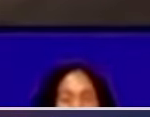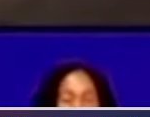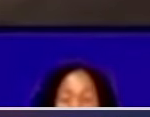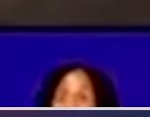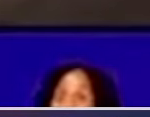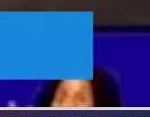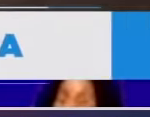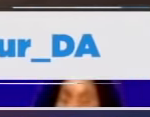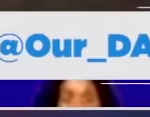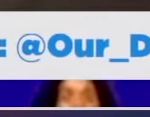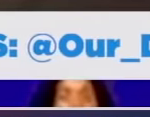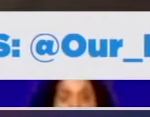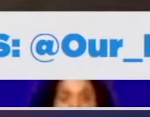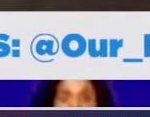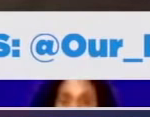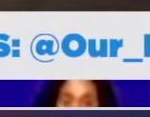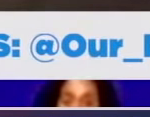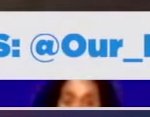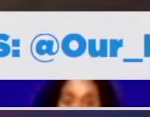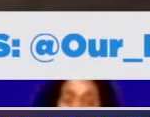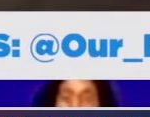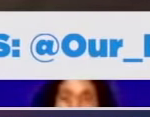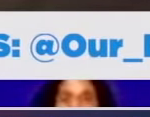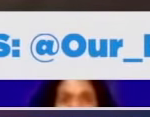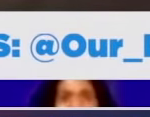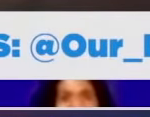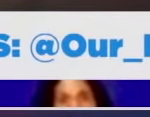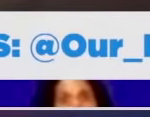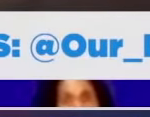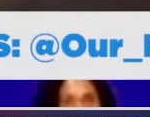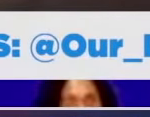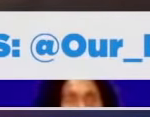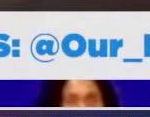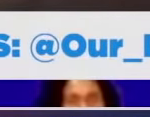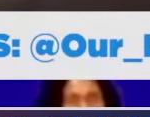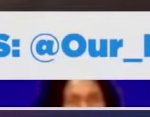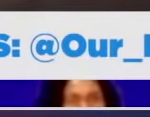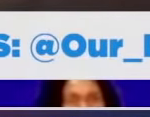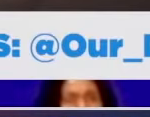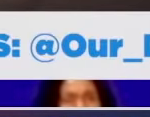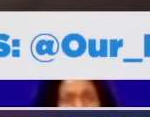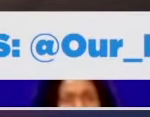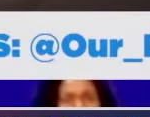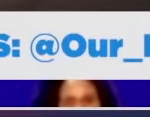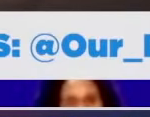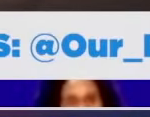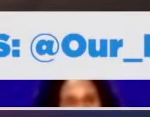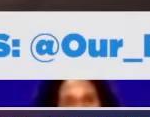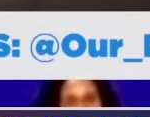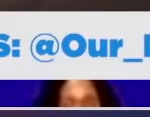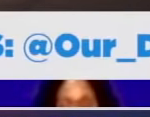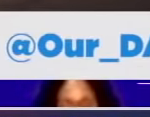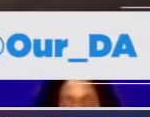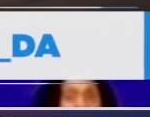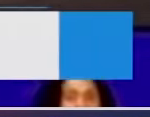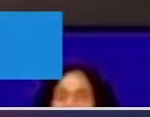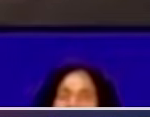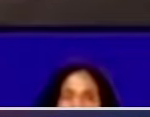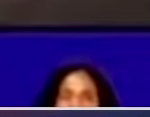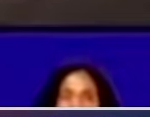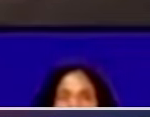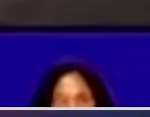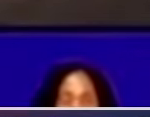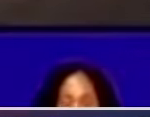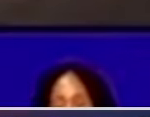bars. But instead of cleaning out your cabinet, you simply reshuffle the corrupt again and again